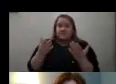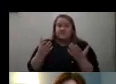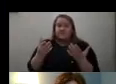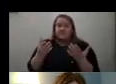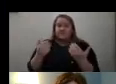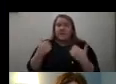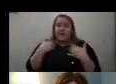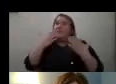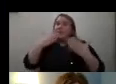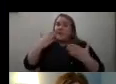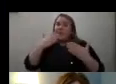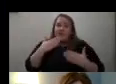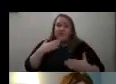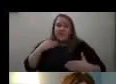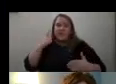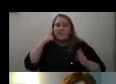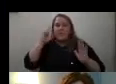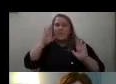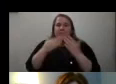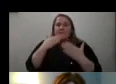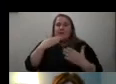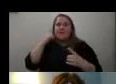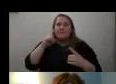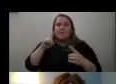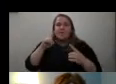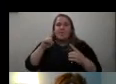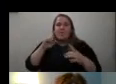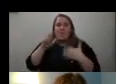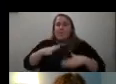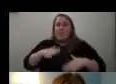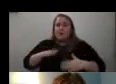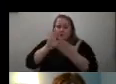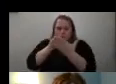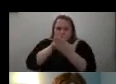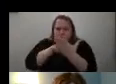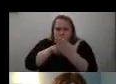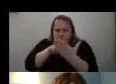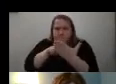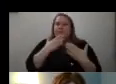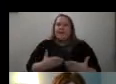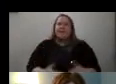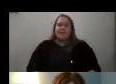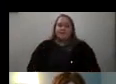lot of thank yous, and thank you for the images, and thank you for the close-up views of all of these beautiful, beautiful things.